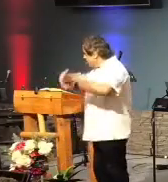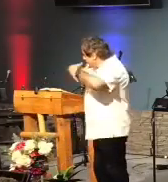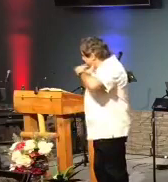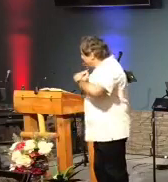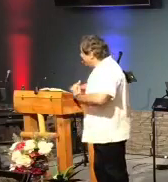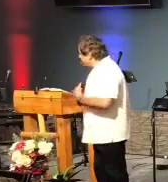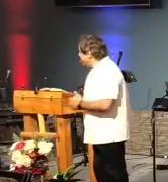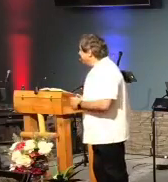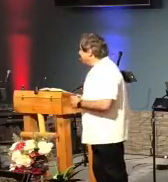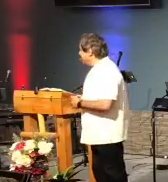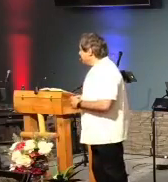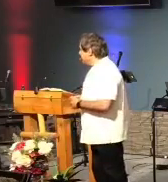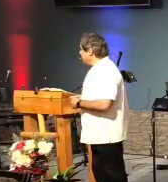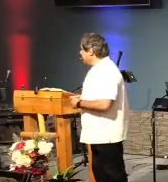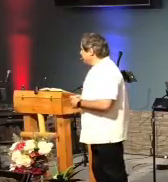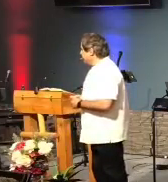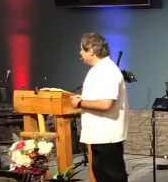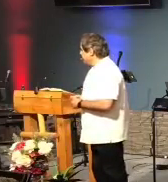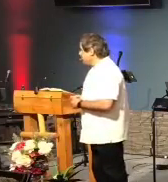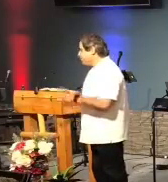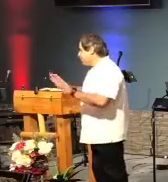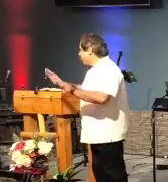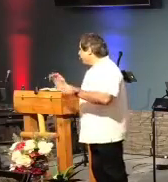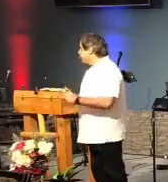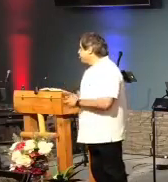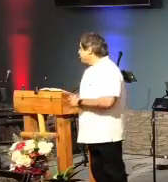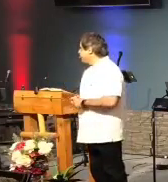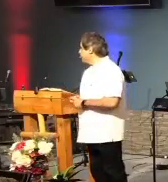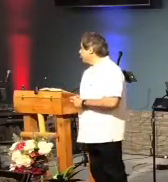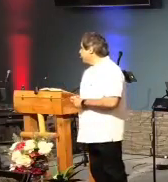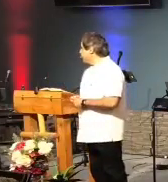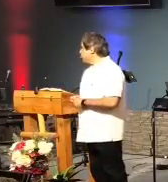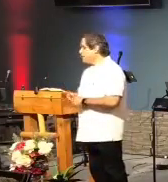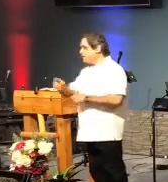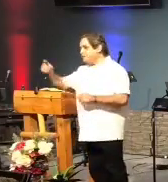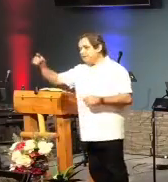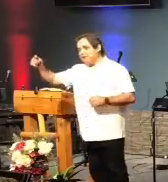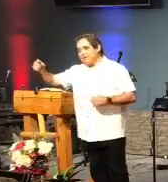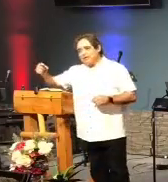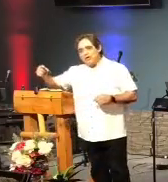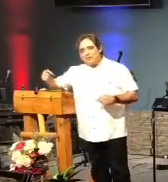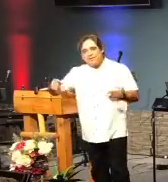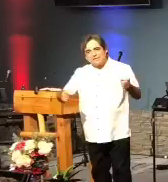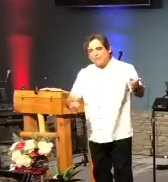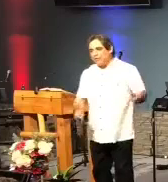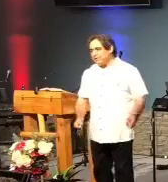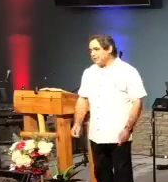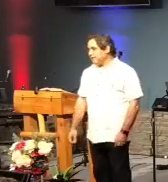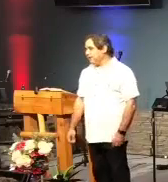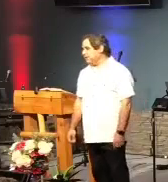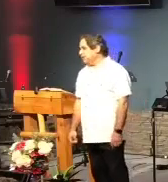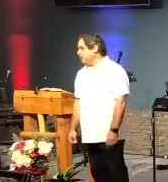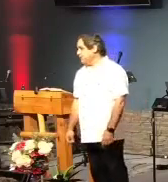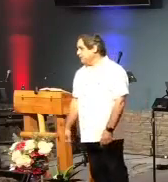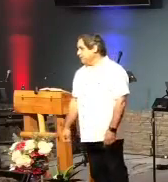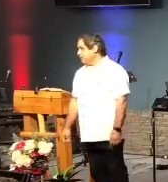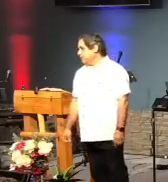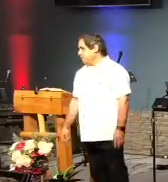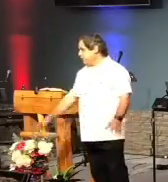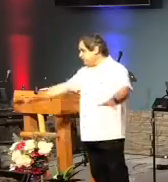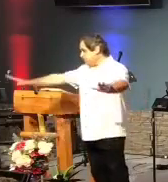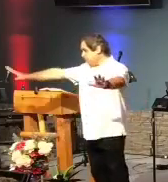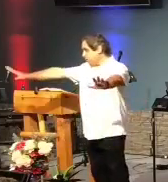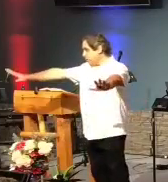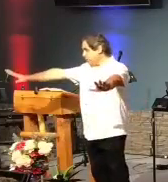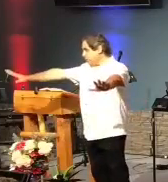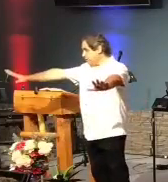so I can speak? Just be there. Be still, the psalmist says in 46:10.